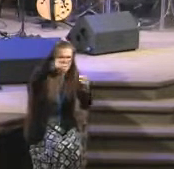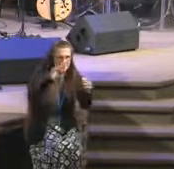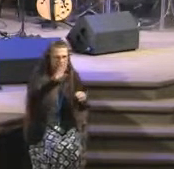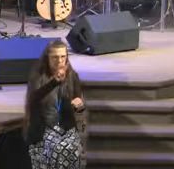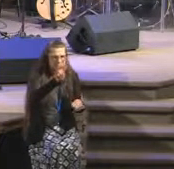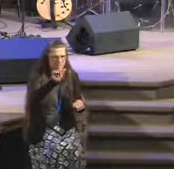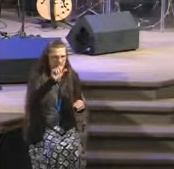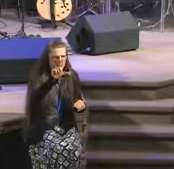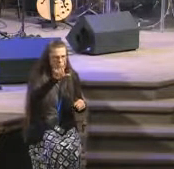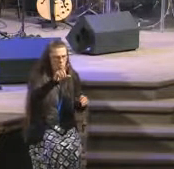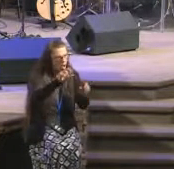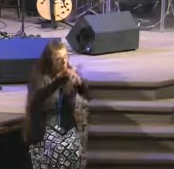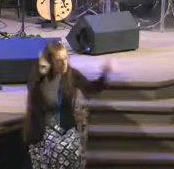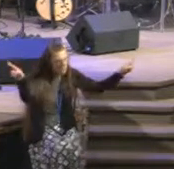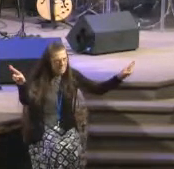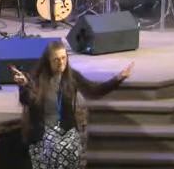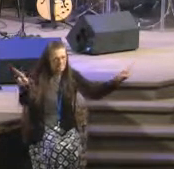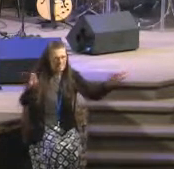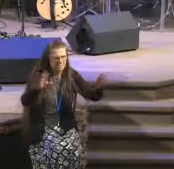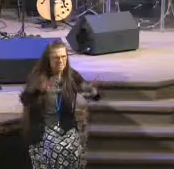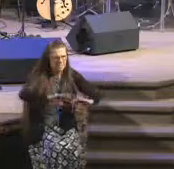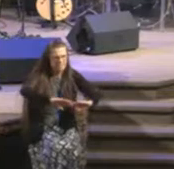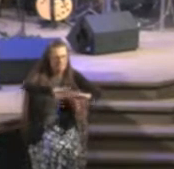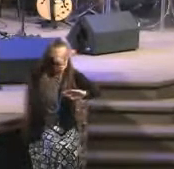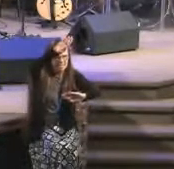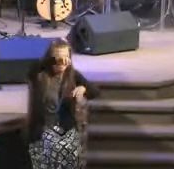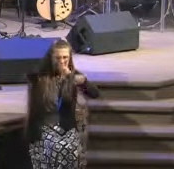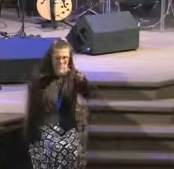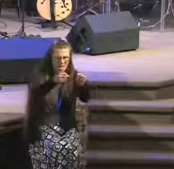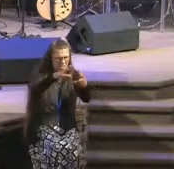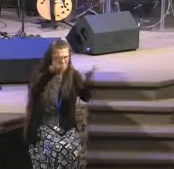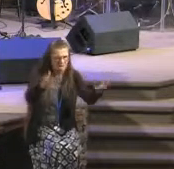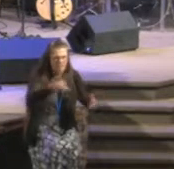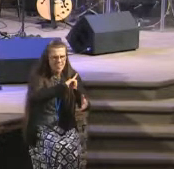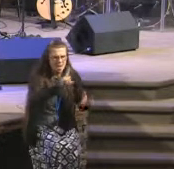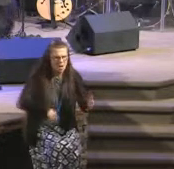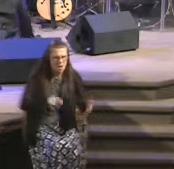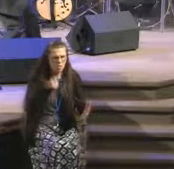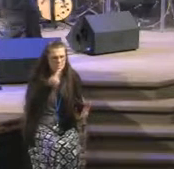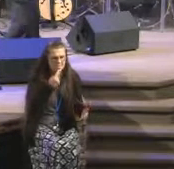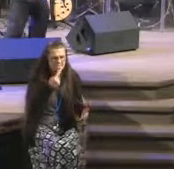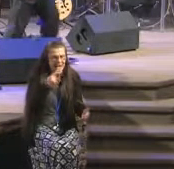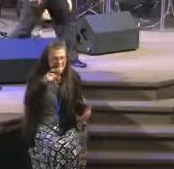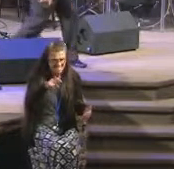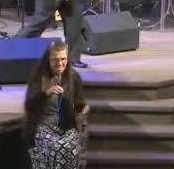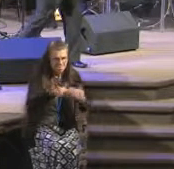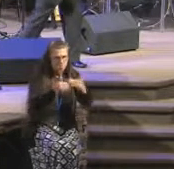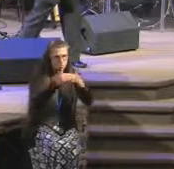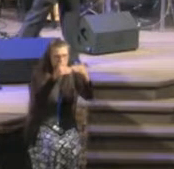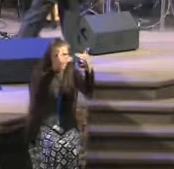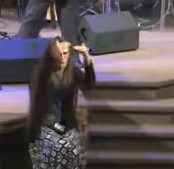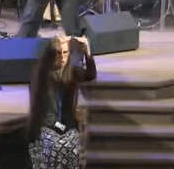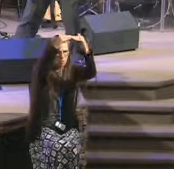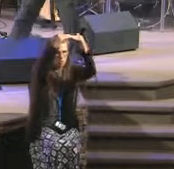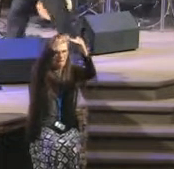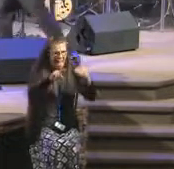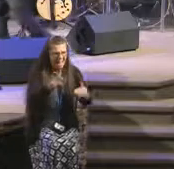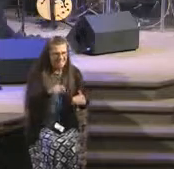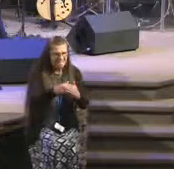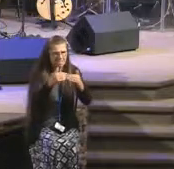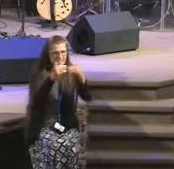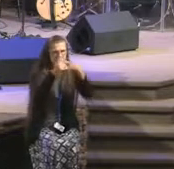of righteousness. He said, it's down. It's broken. And the Lord says, I need it rebuilt. I need it to be rebuilt. I